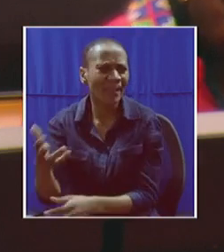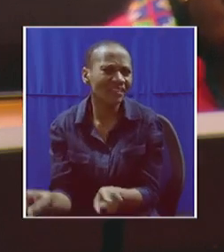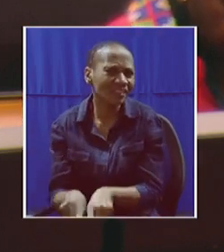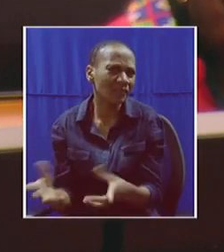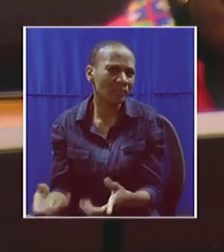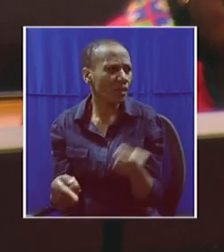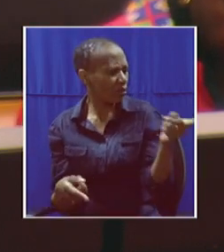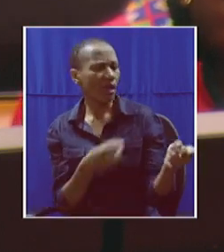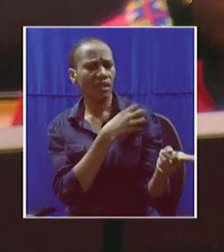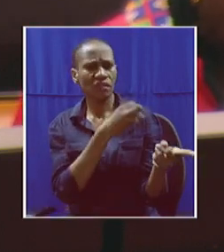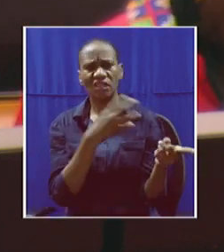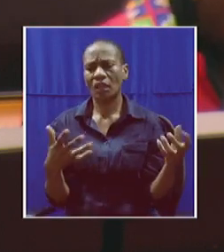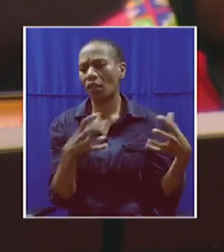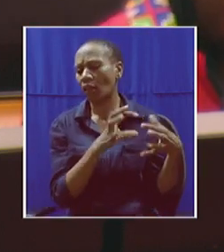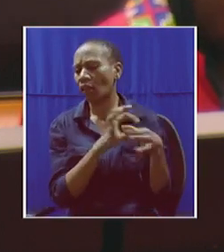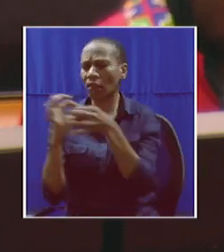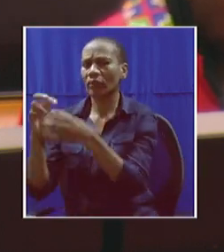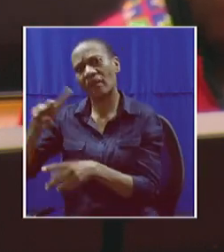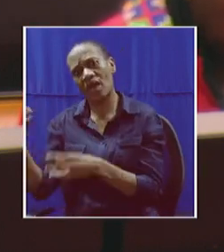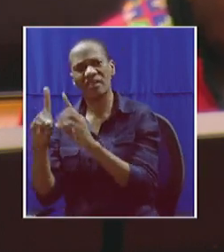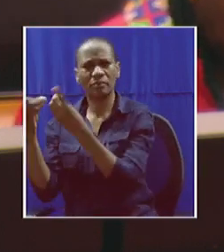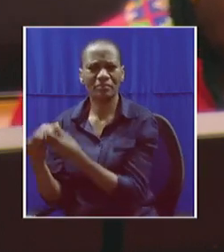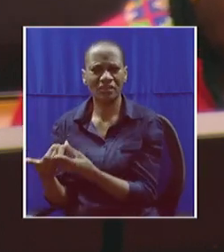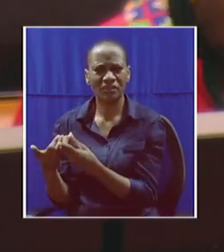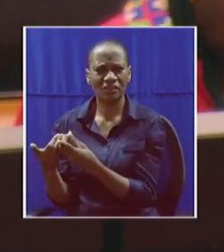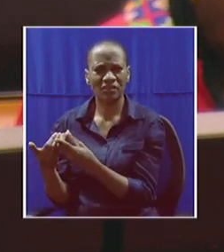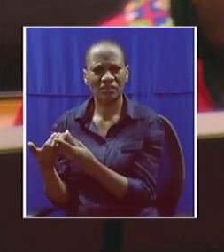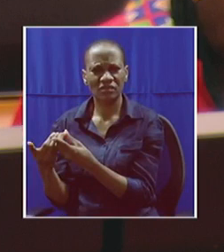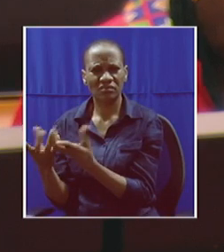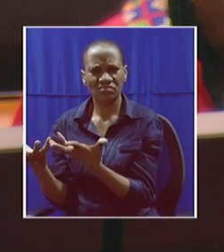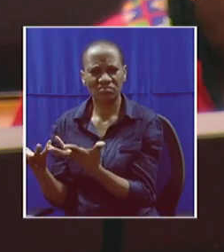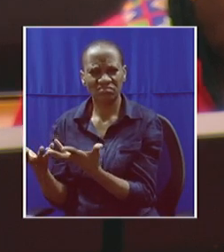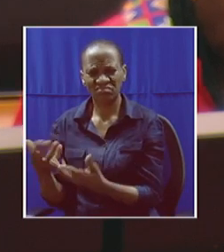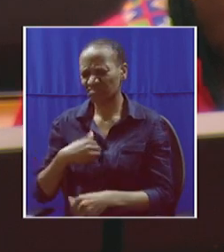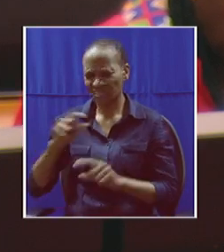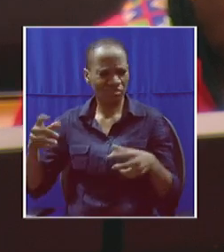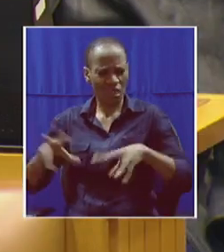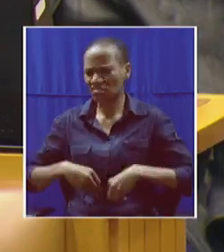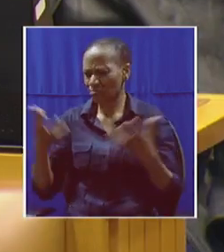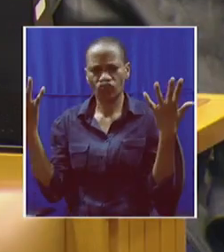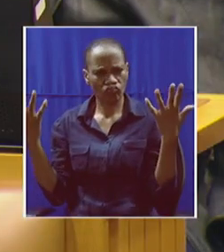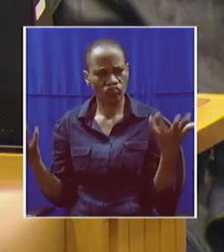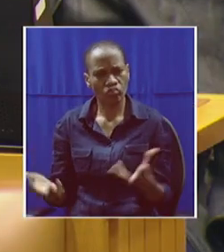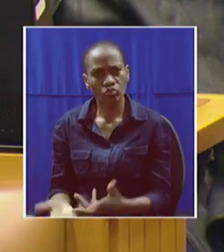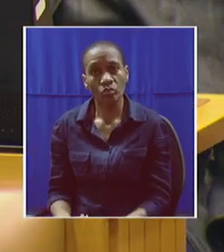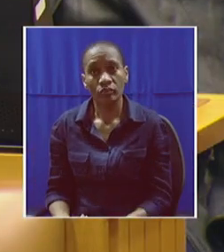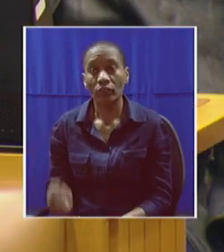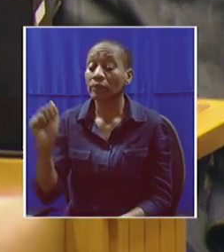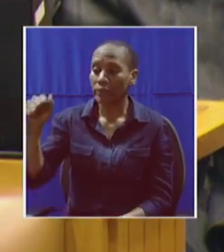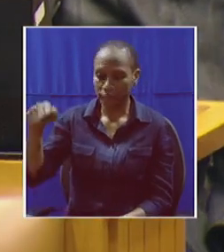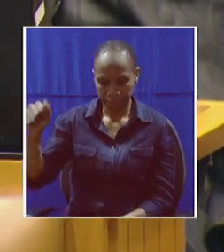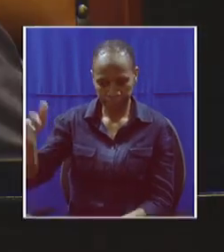says it falls with her counterpart that is not that is not good enough for me yes honorable honorable